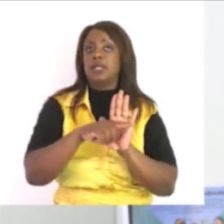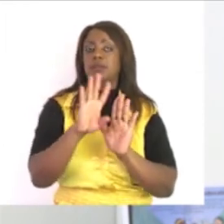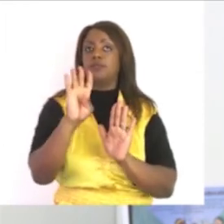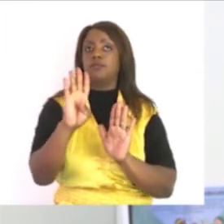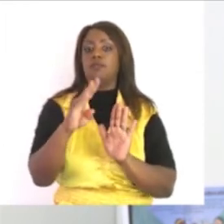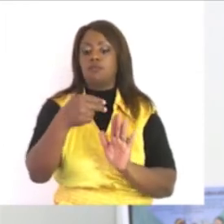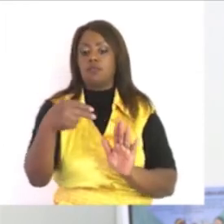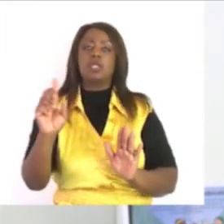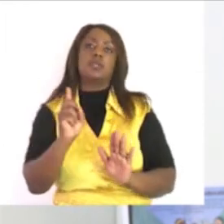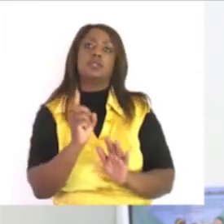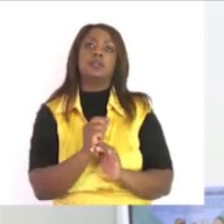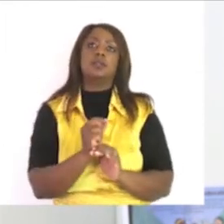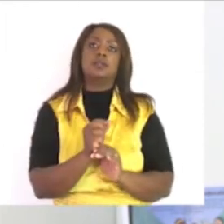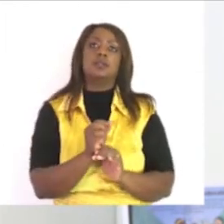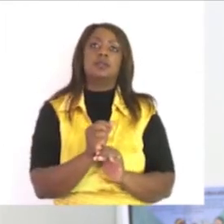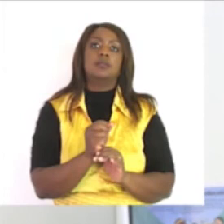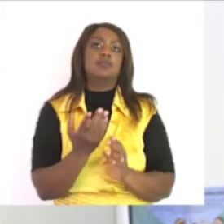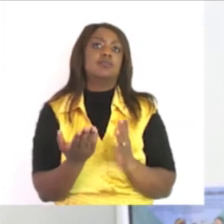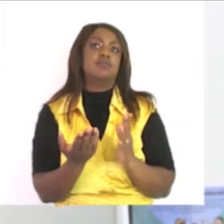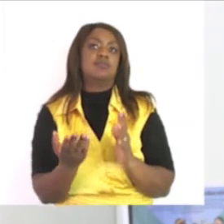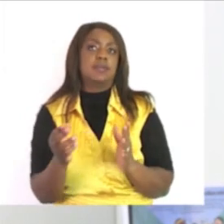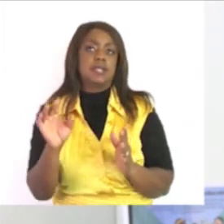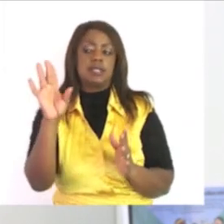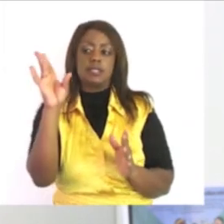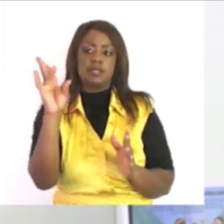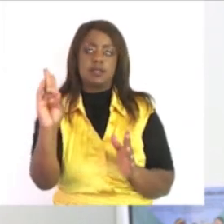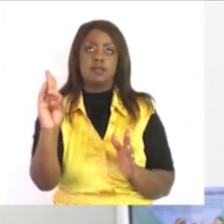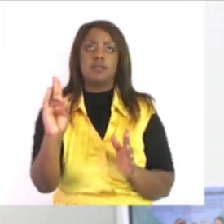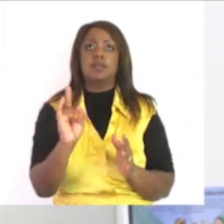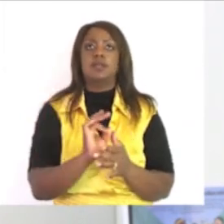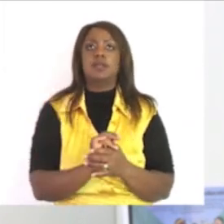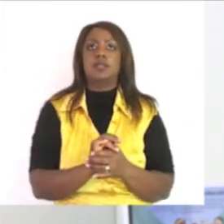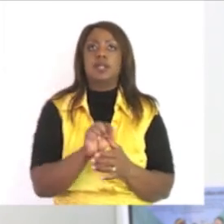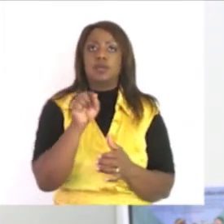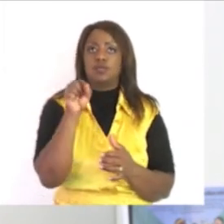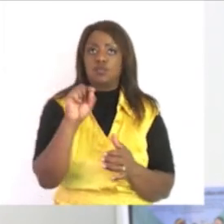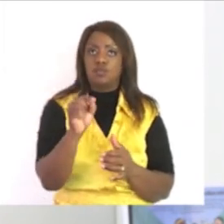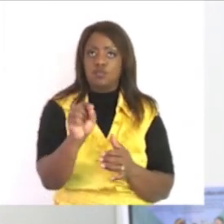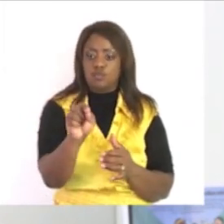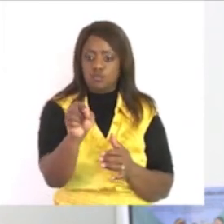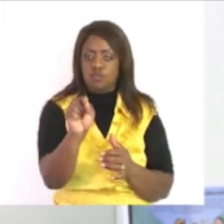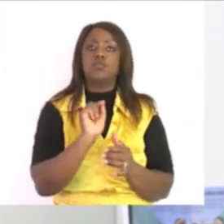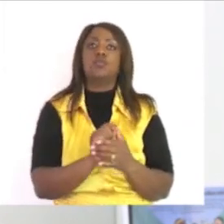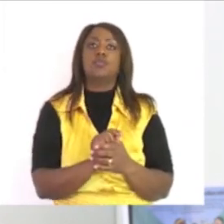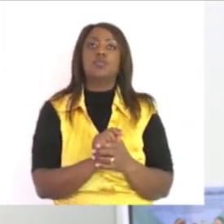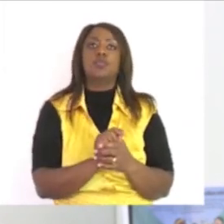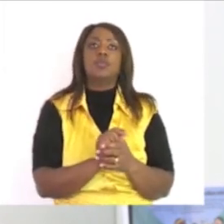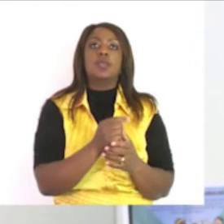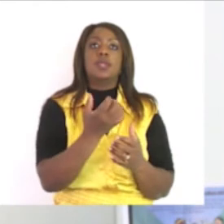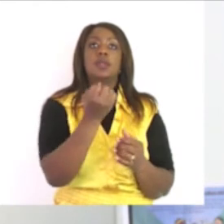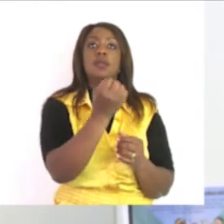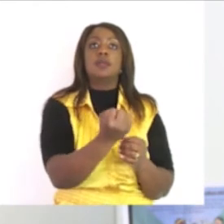11. Then I'm having 7. Then there's a point.